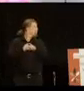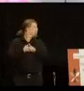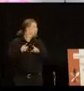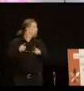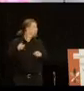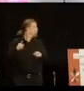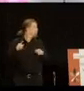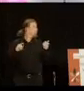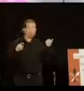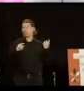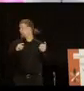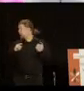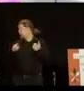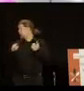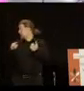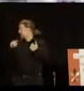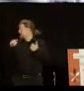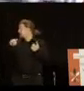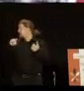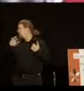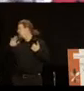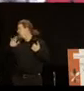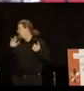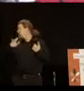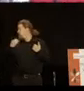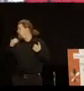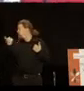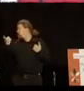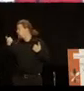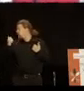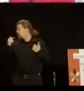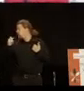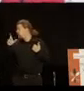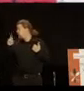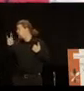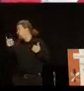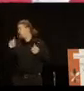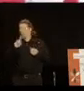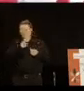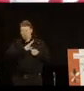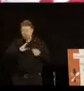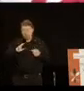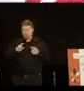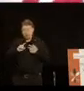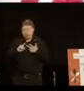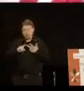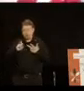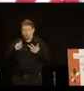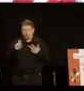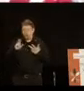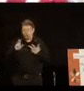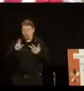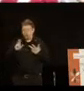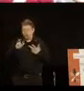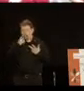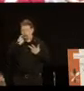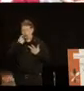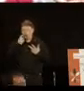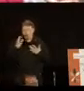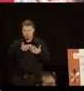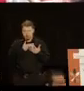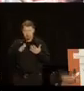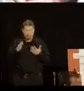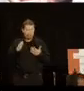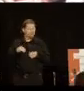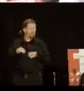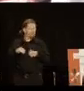board. She's also from Tallahassee. Star Fields, our musician in residence,